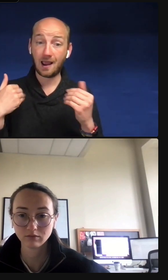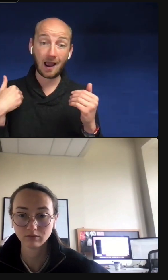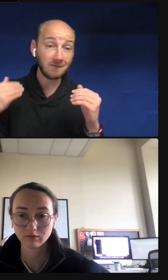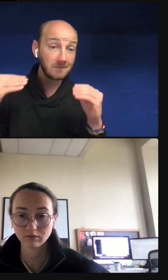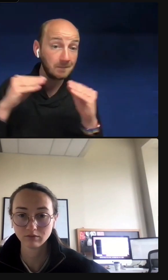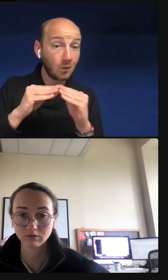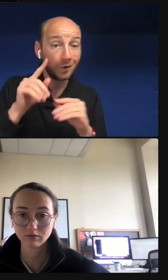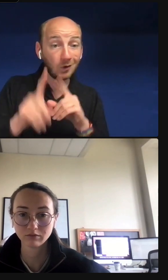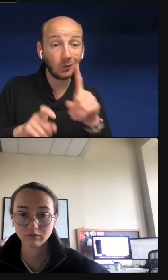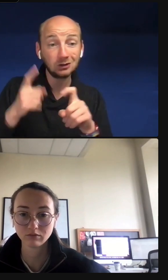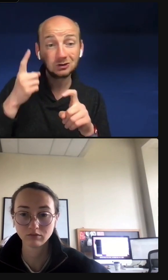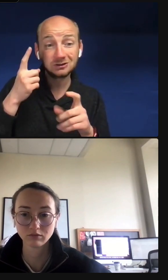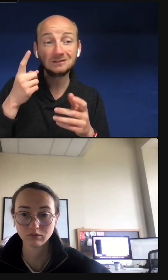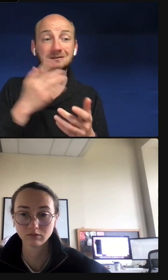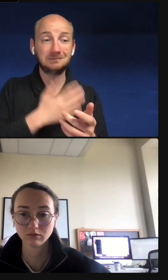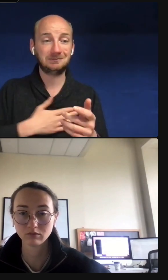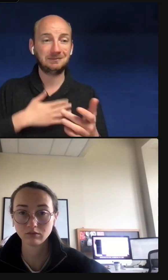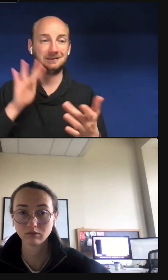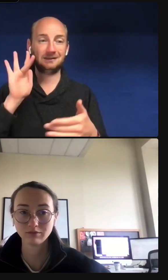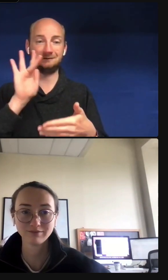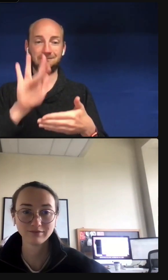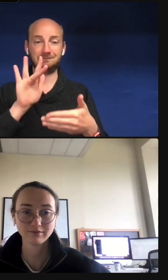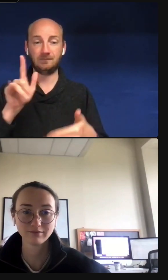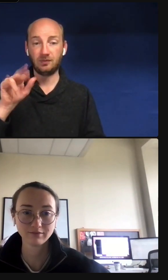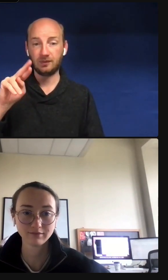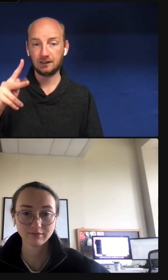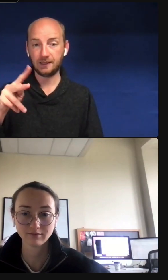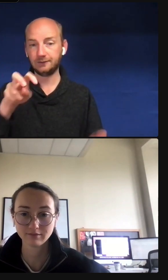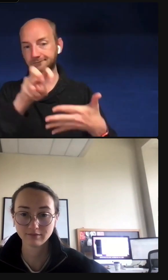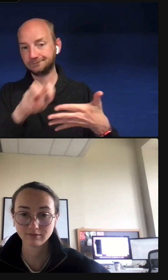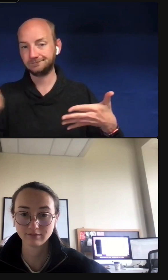Uddin, feel free to click on the Zoom link that